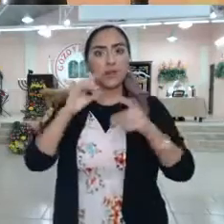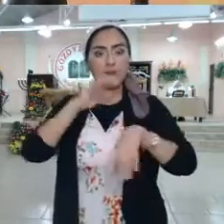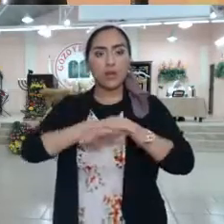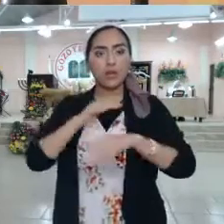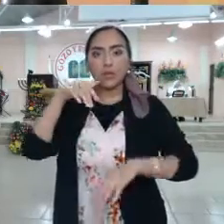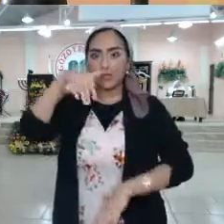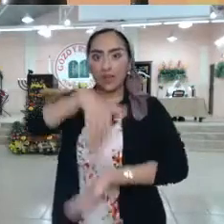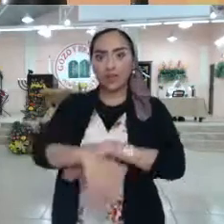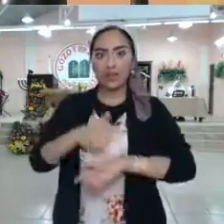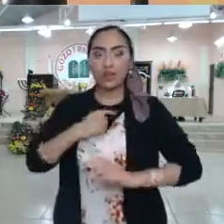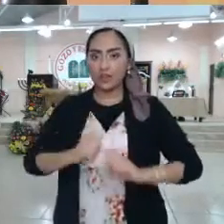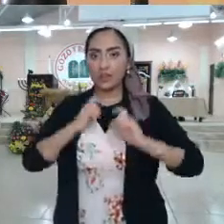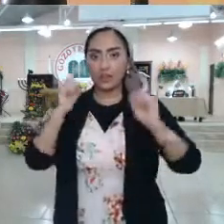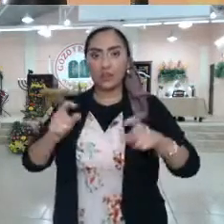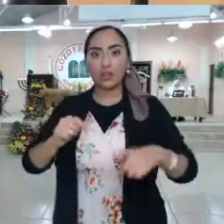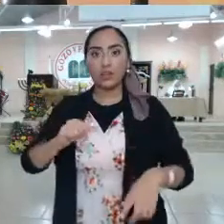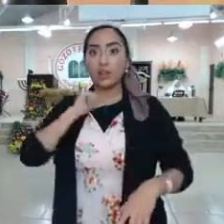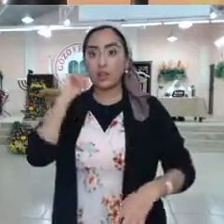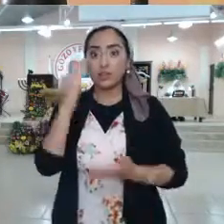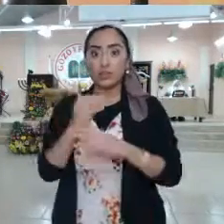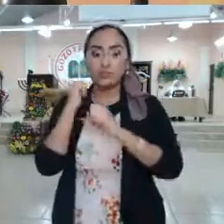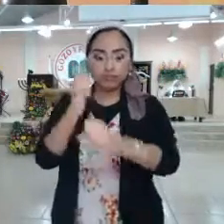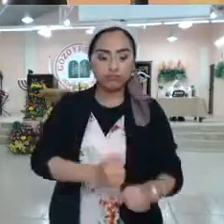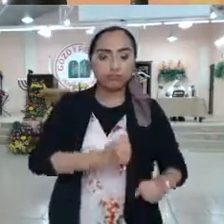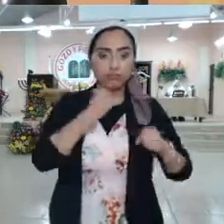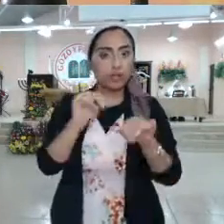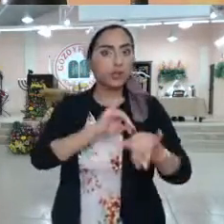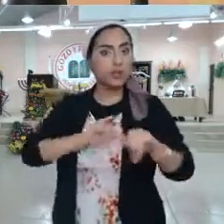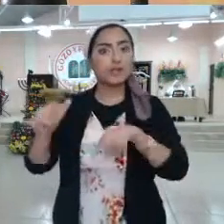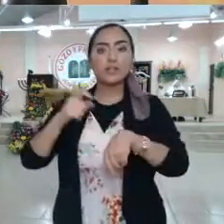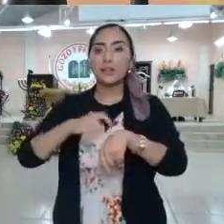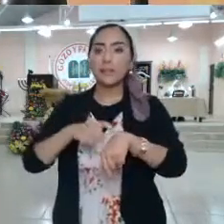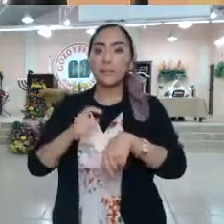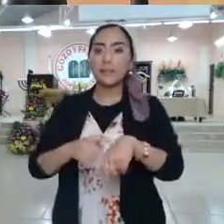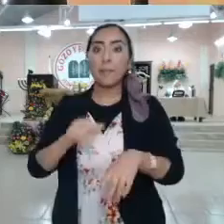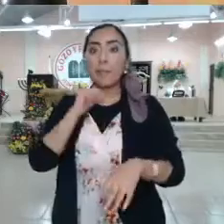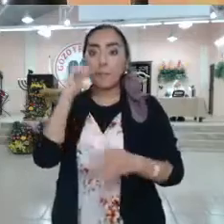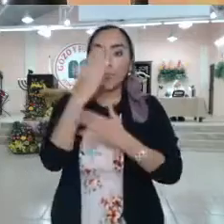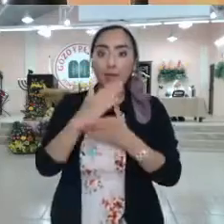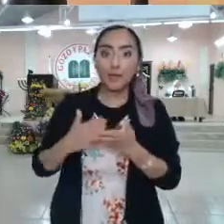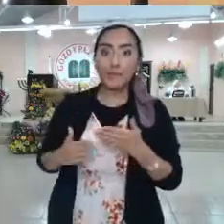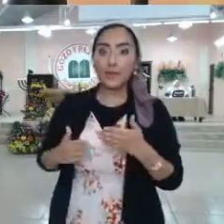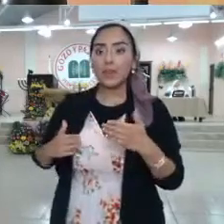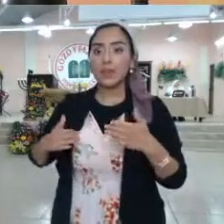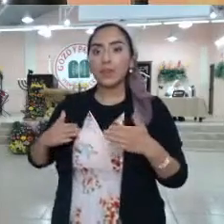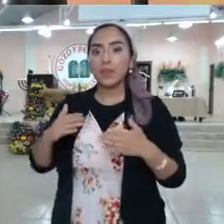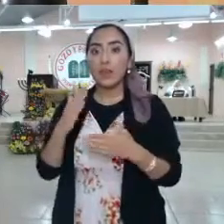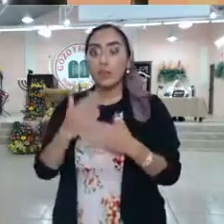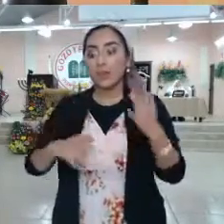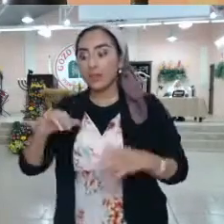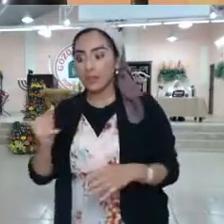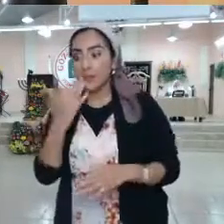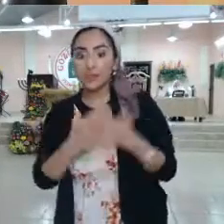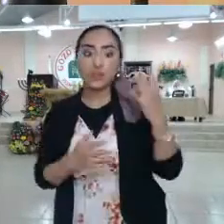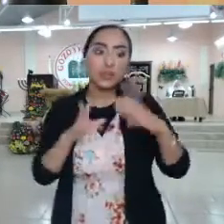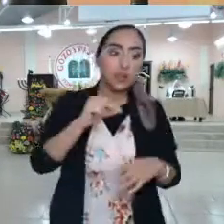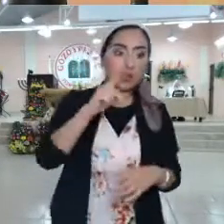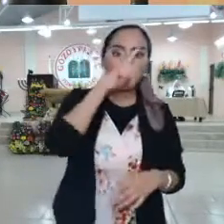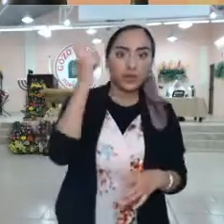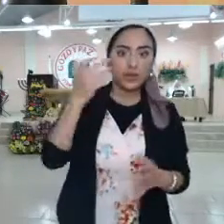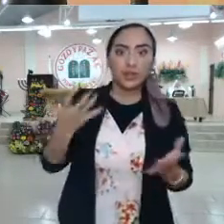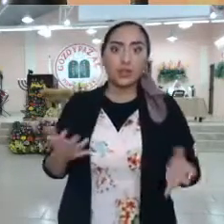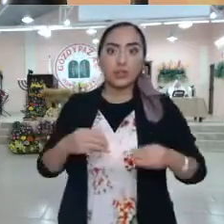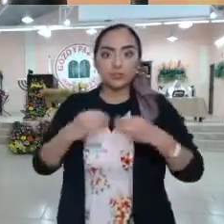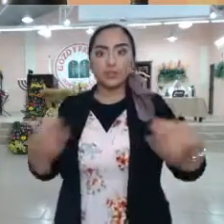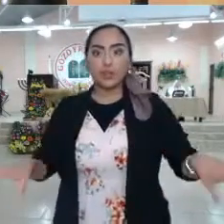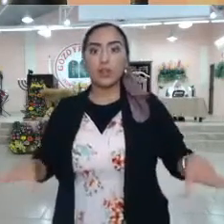I gave the evening, the night that we spent here. Don't stop going at the same time, not. Sometimes yes and